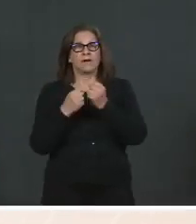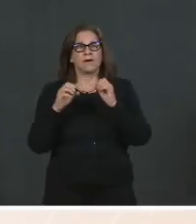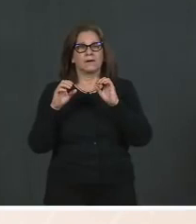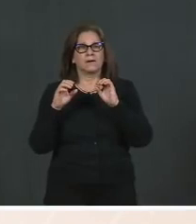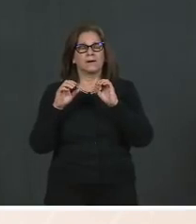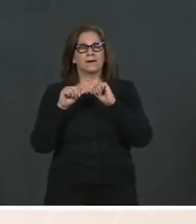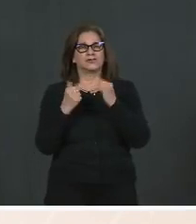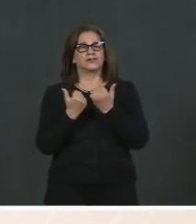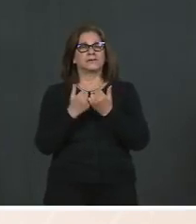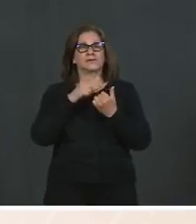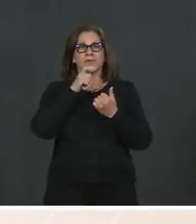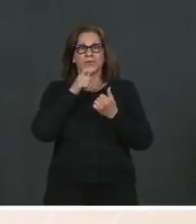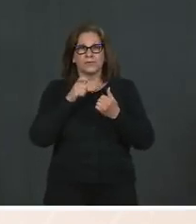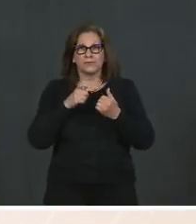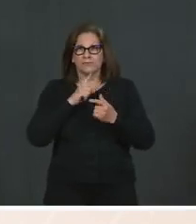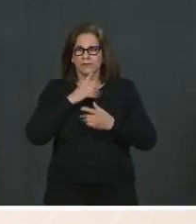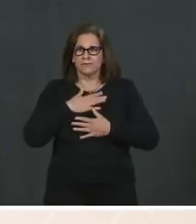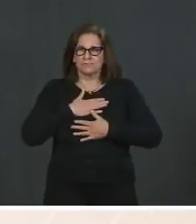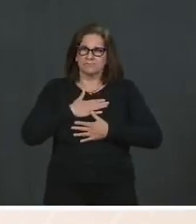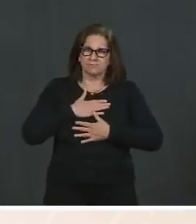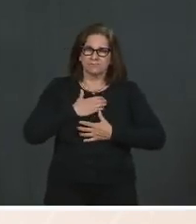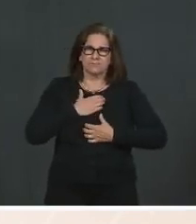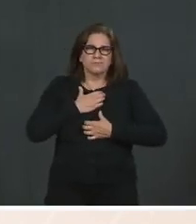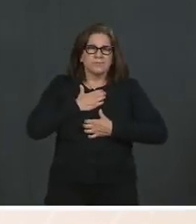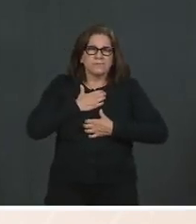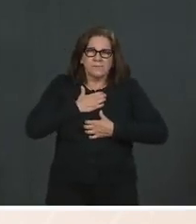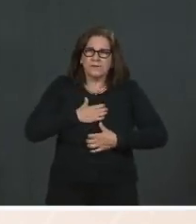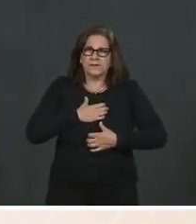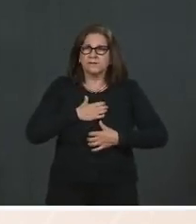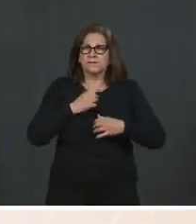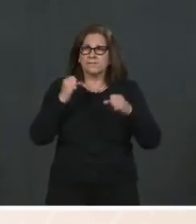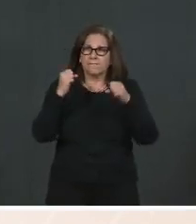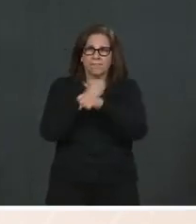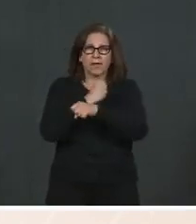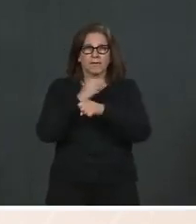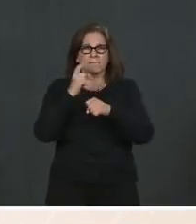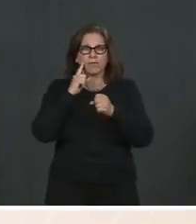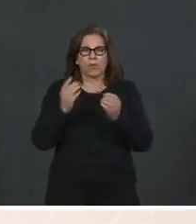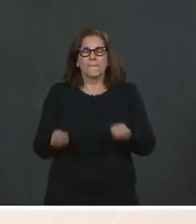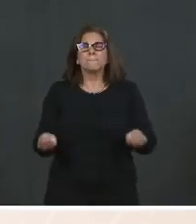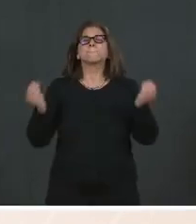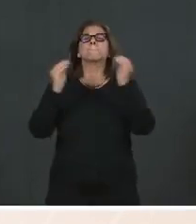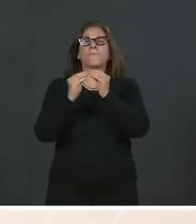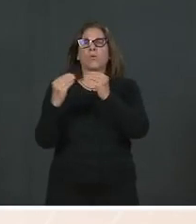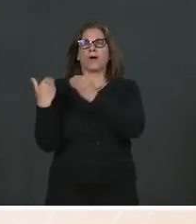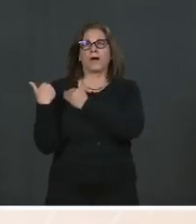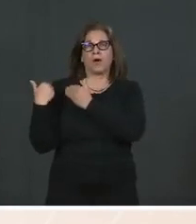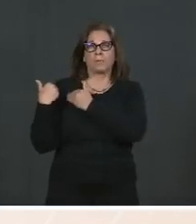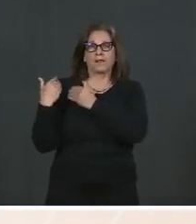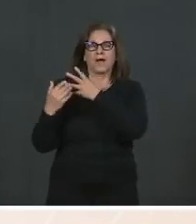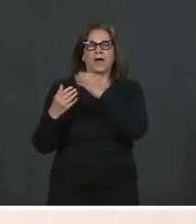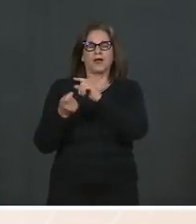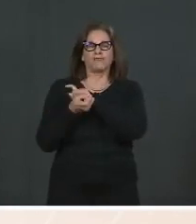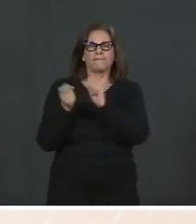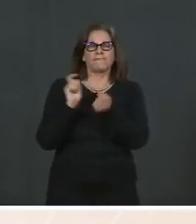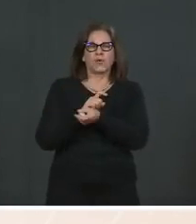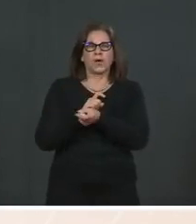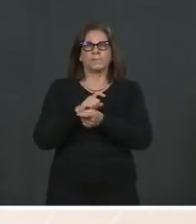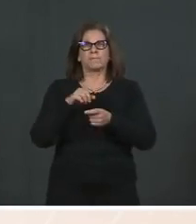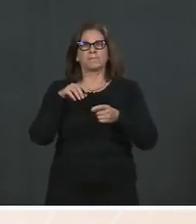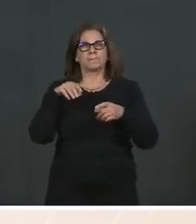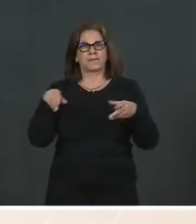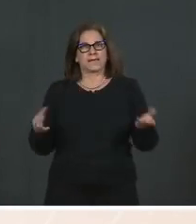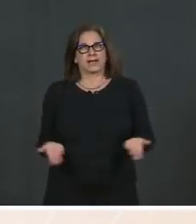for greater accountability and greater reforms to be put in place, and we're looking for the most effective means to get that done. And the George Floyd bill